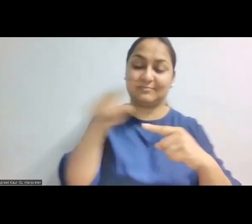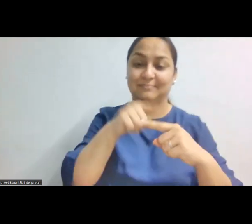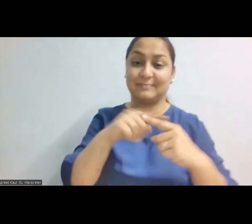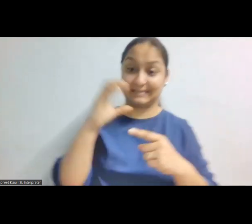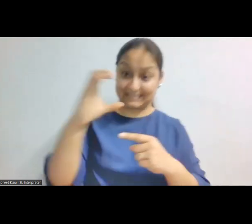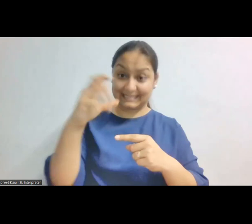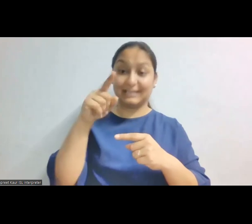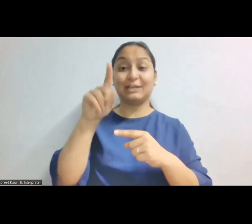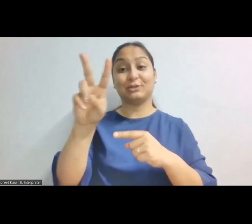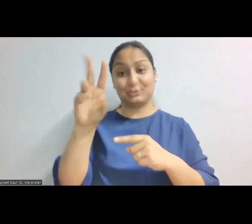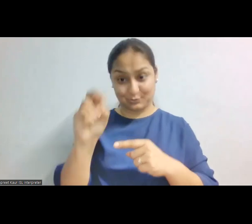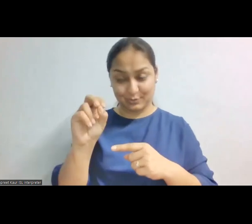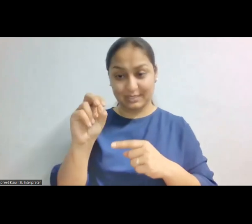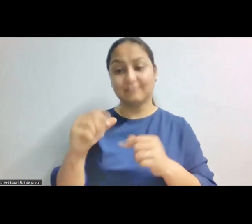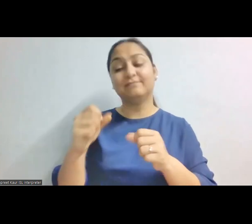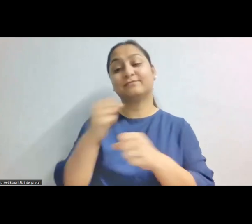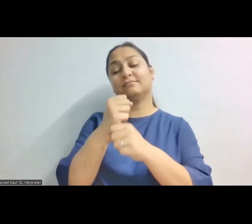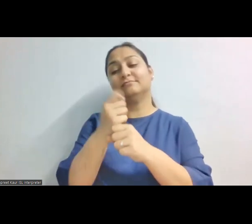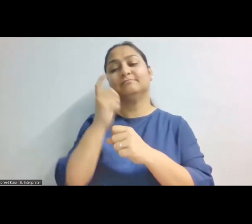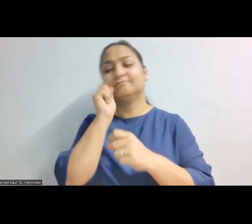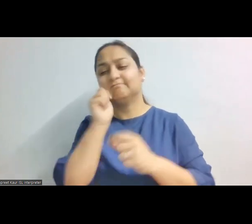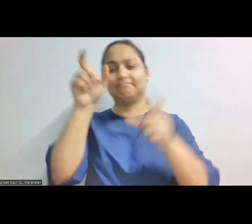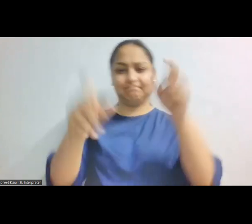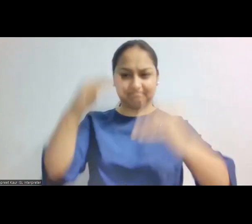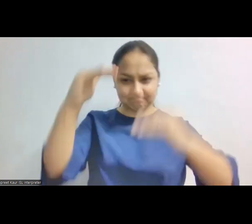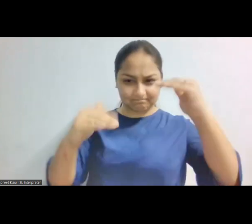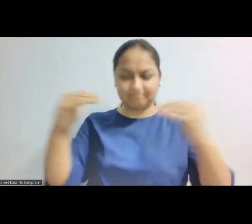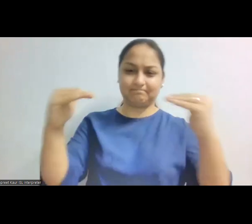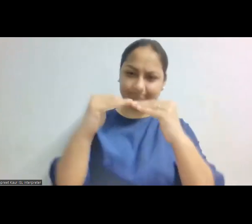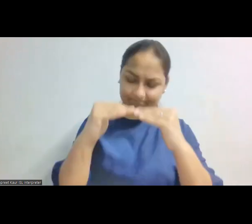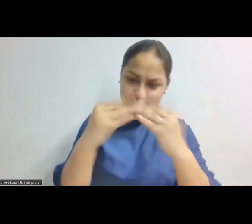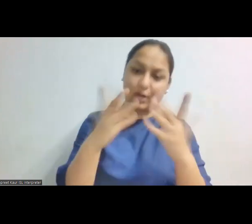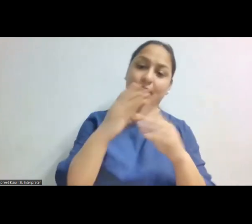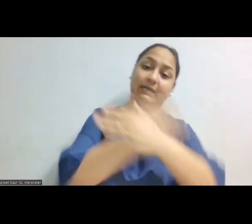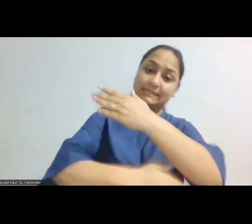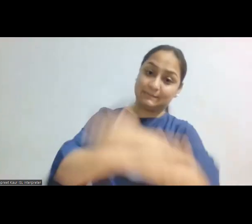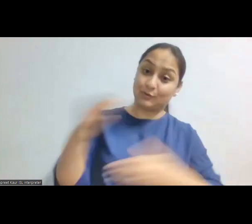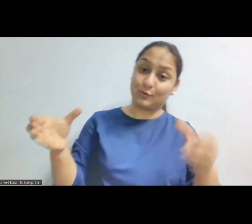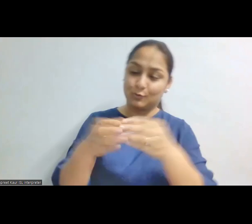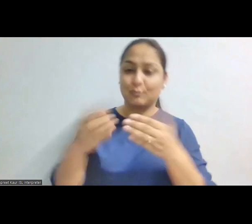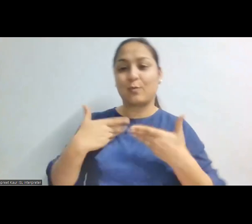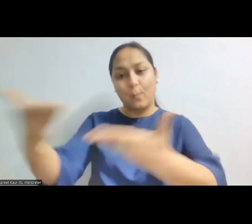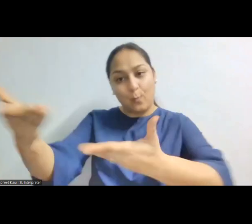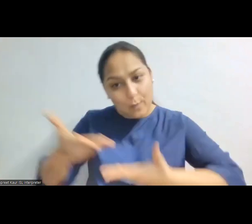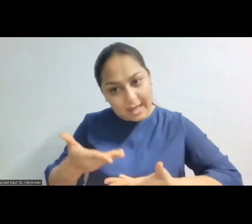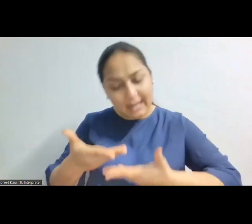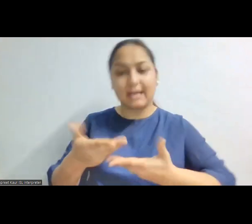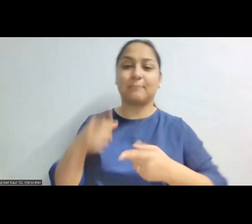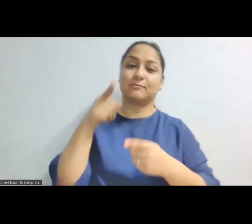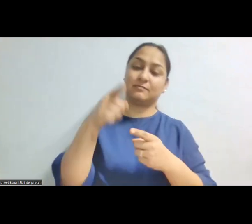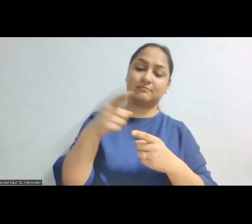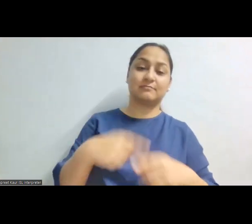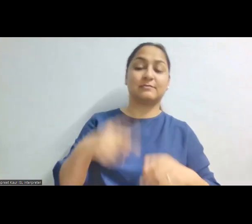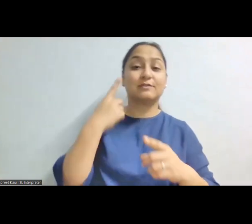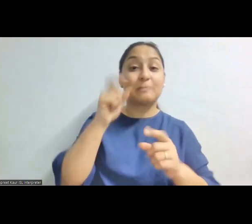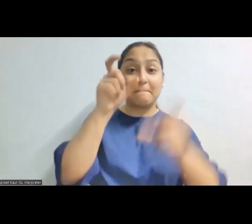C20 Gender Equality and Disability Working Group, I warmly welcome our distinguished